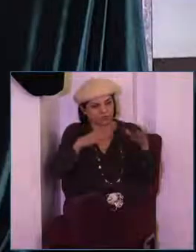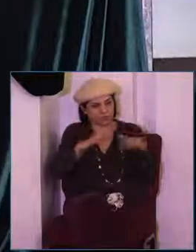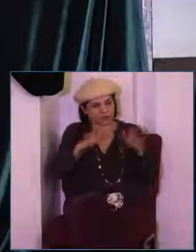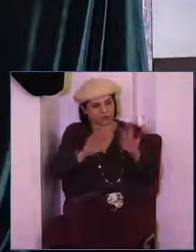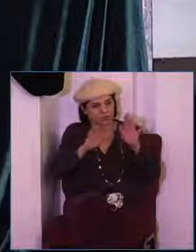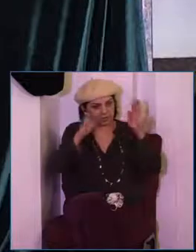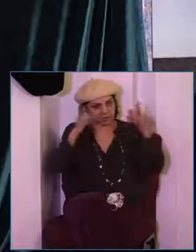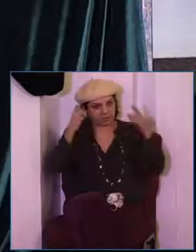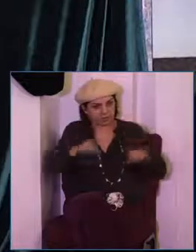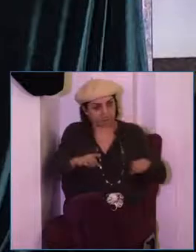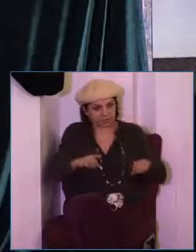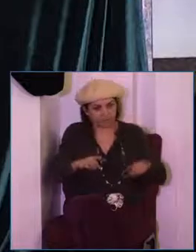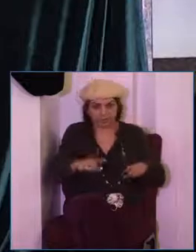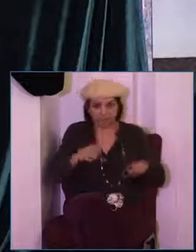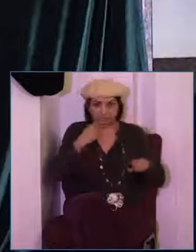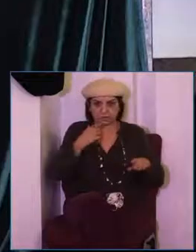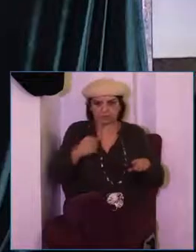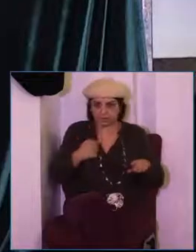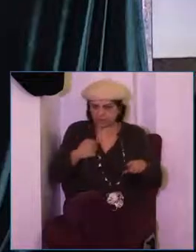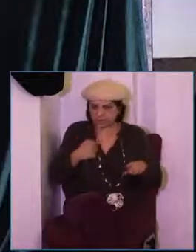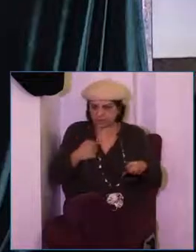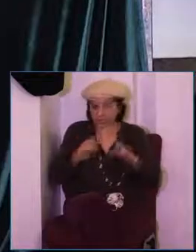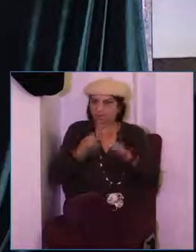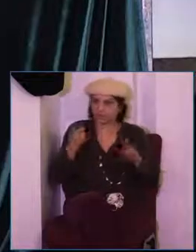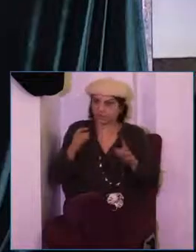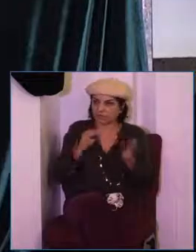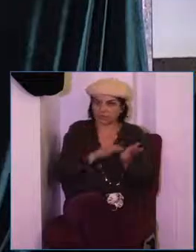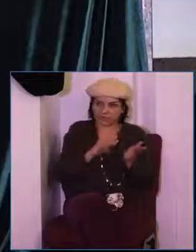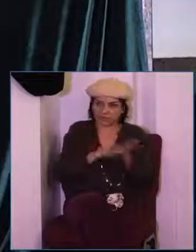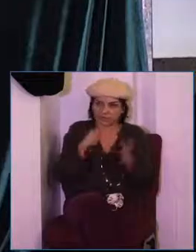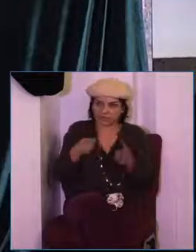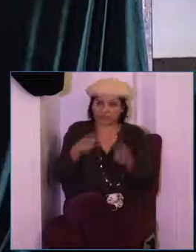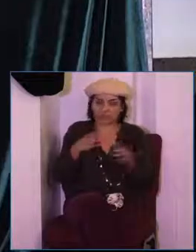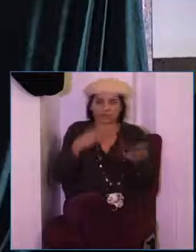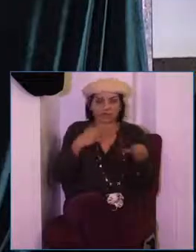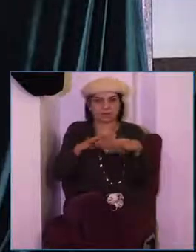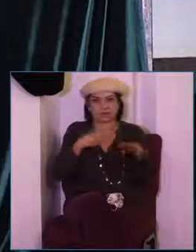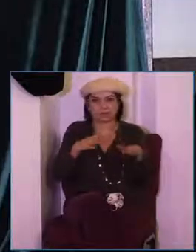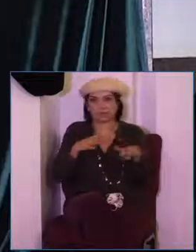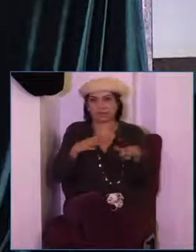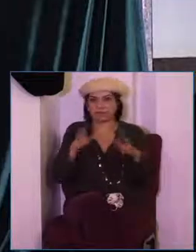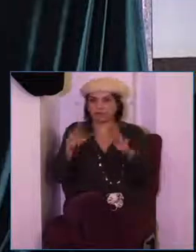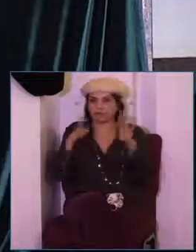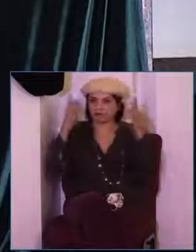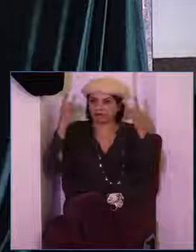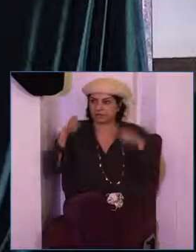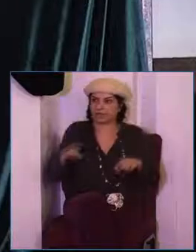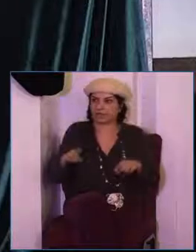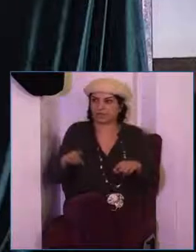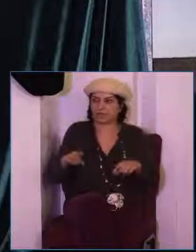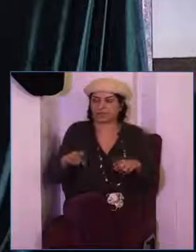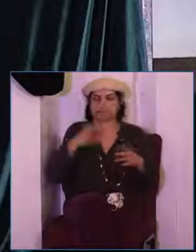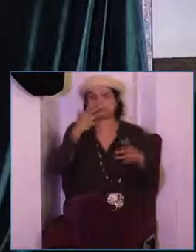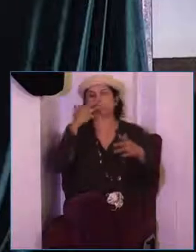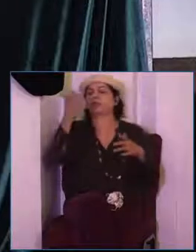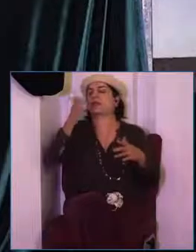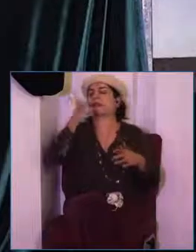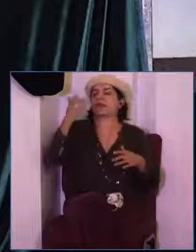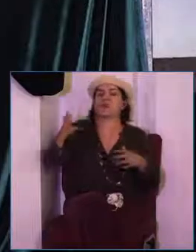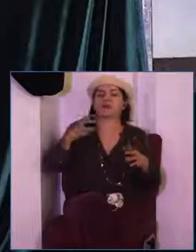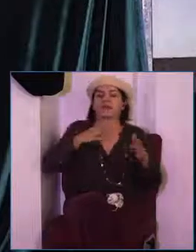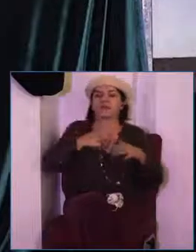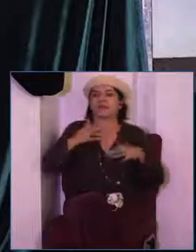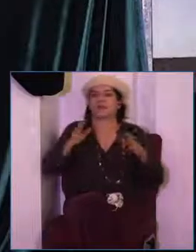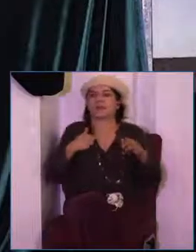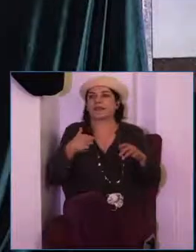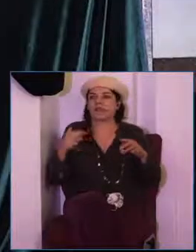you just told me from the doctor is you're a walking miracle. And she was hooping and hollering in the spirit on the other end. She said, I'm